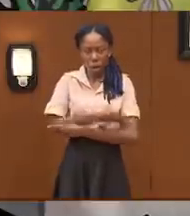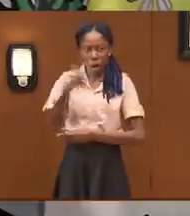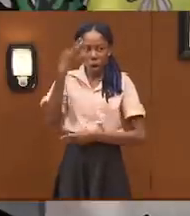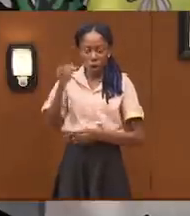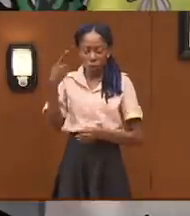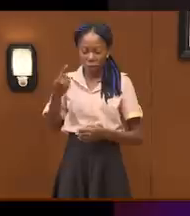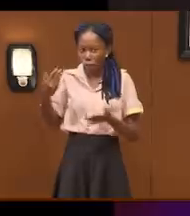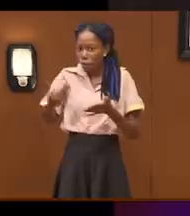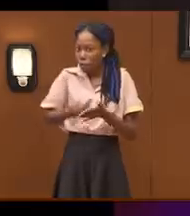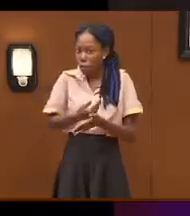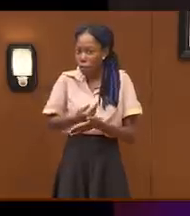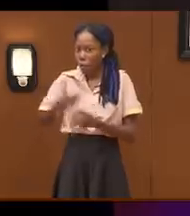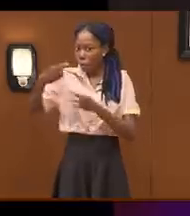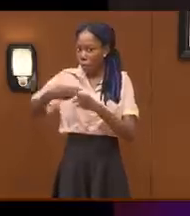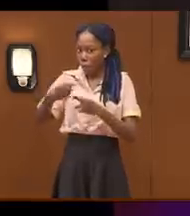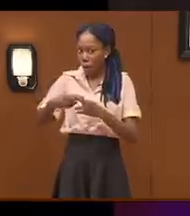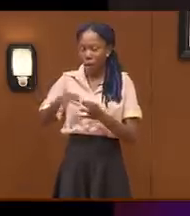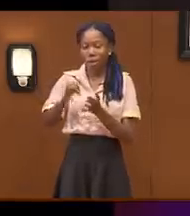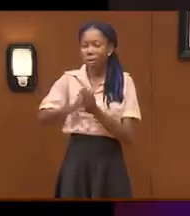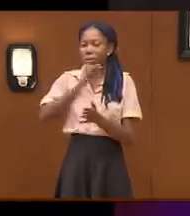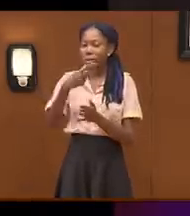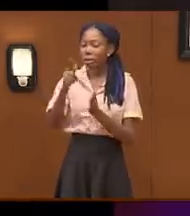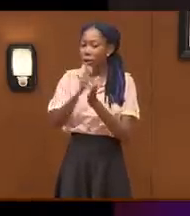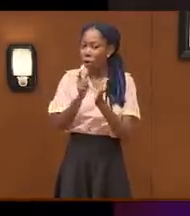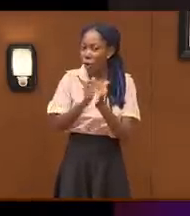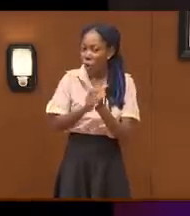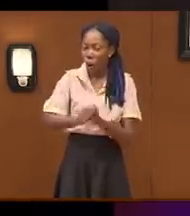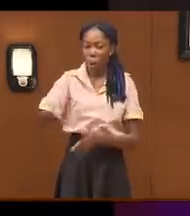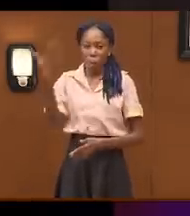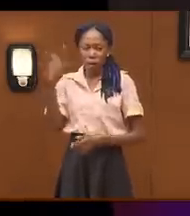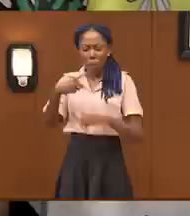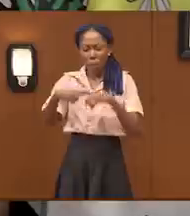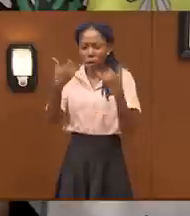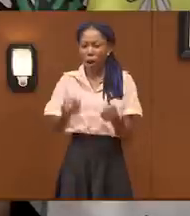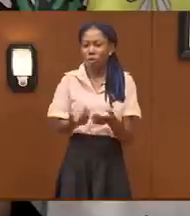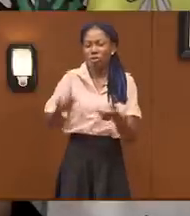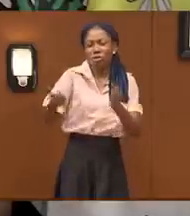tenancy. Do you understand me? That's the law before. But the way the law is right now,